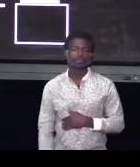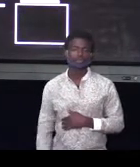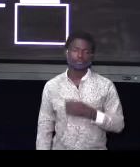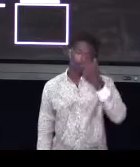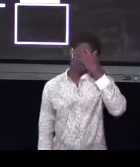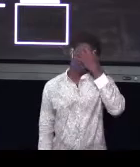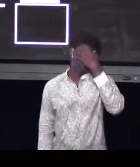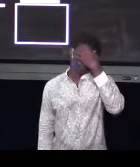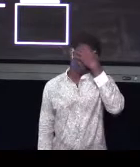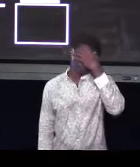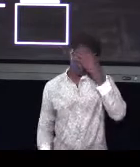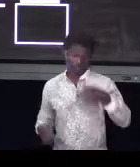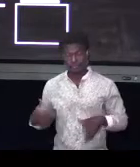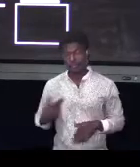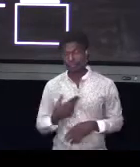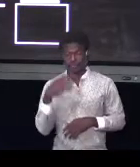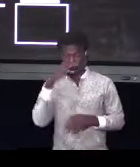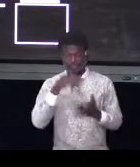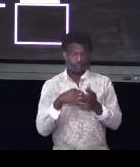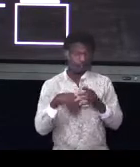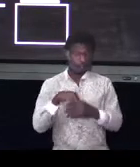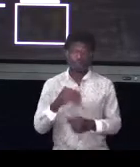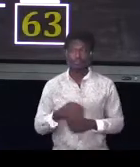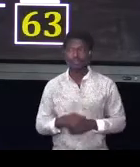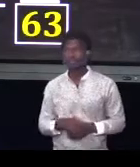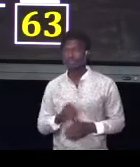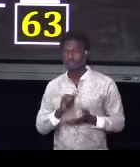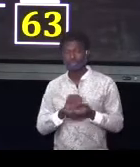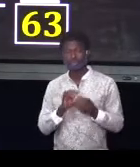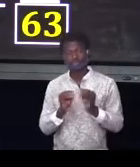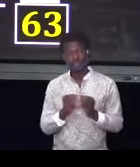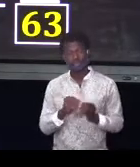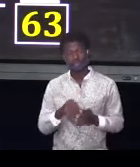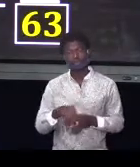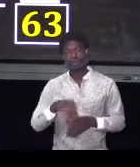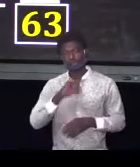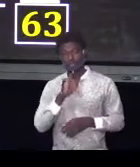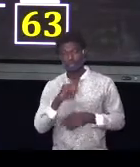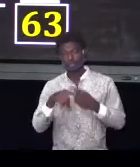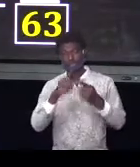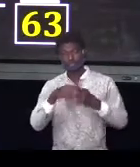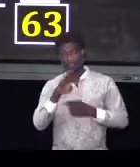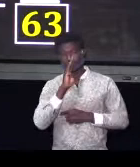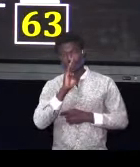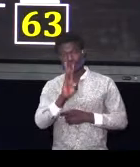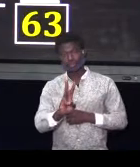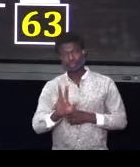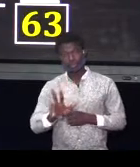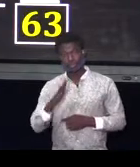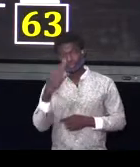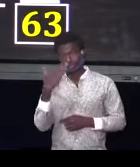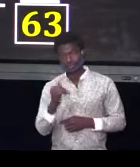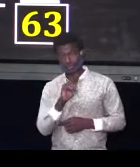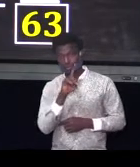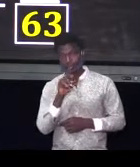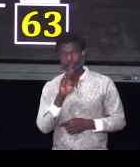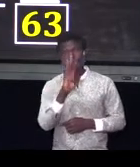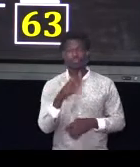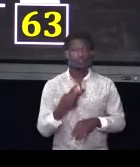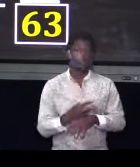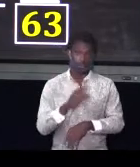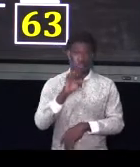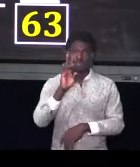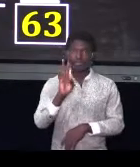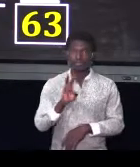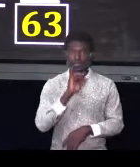2, 1. Let's check it out. That number, my friend, is going to be 63. Why? Because 4